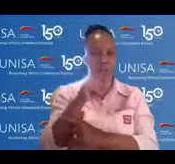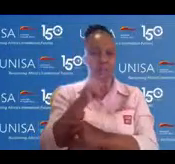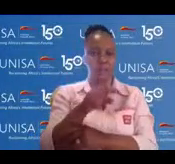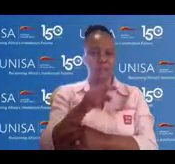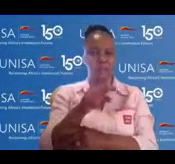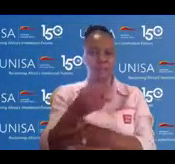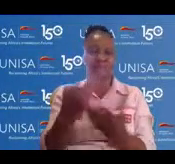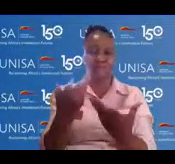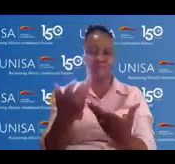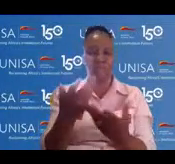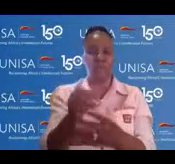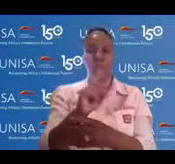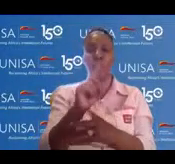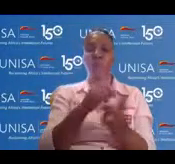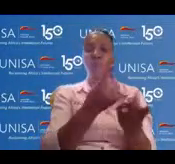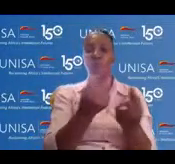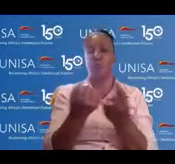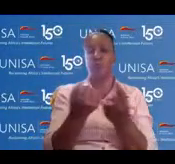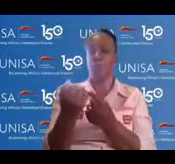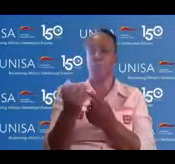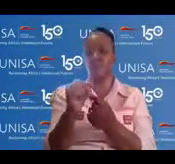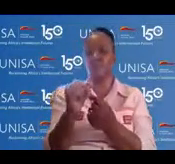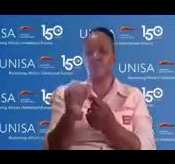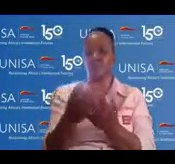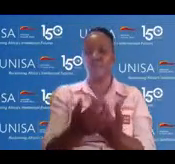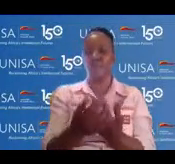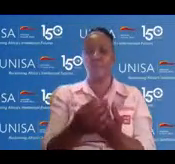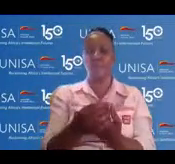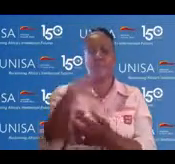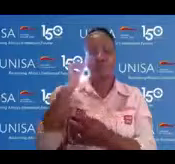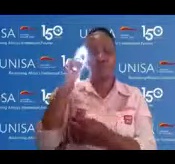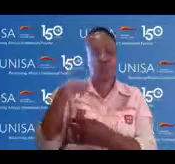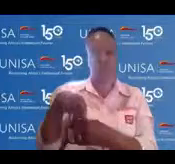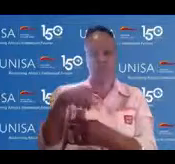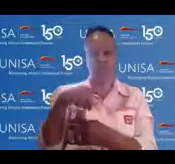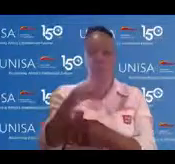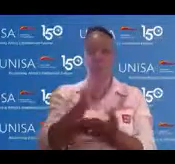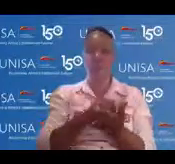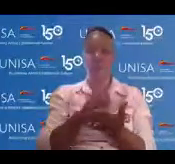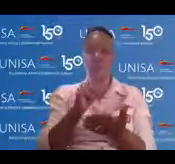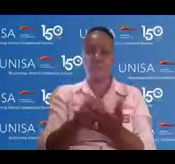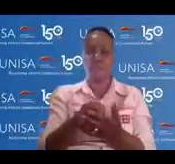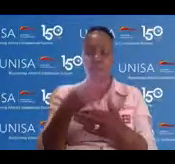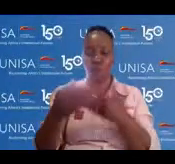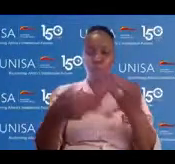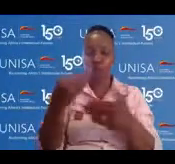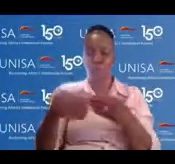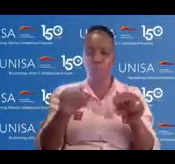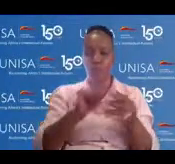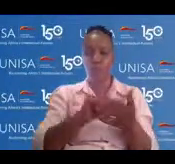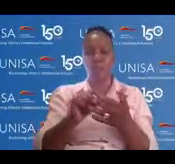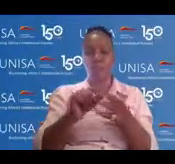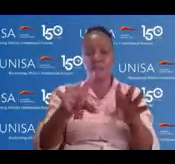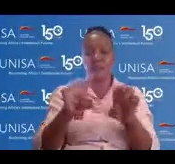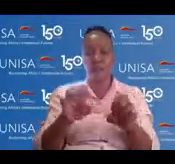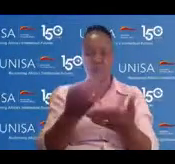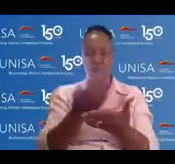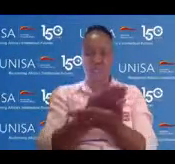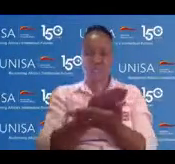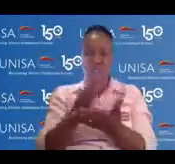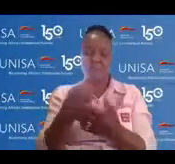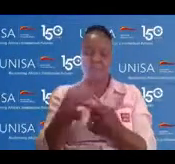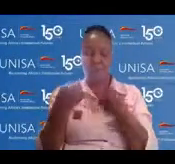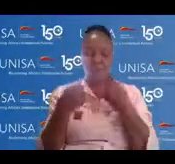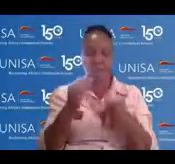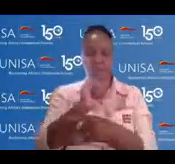do you do? Do you ignore the message and carry on with your exam? Do you share the answer with your friend? Do you